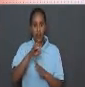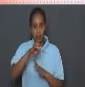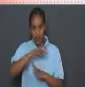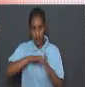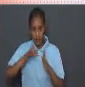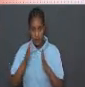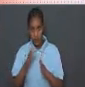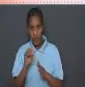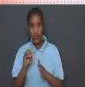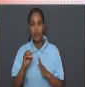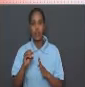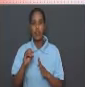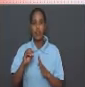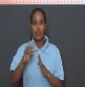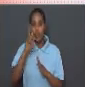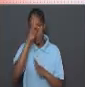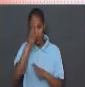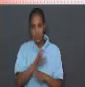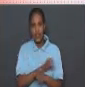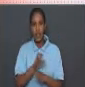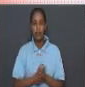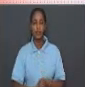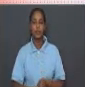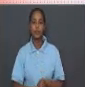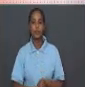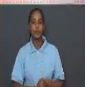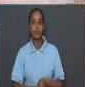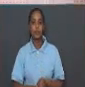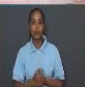contrasted electrolytic and voltaic cells.